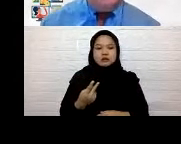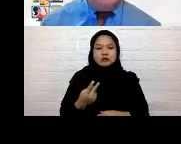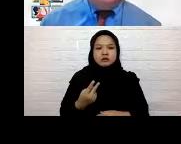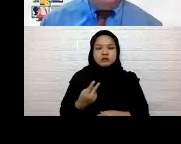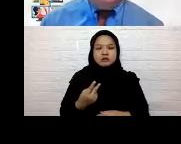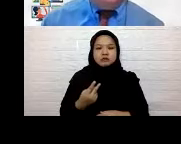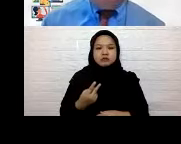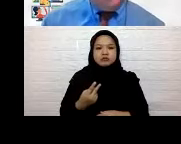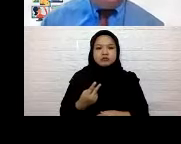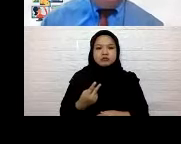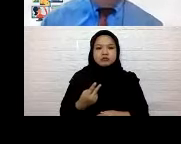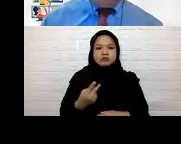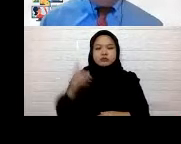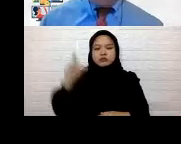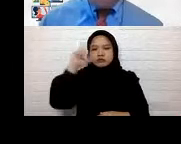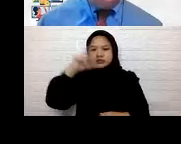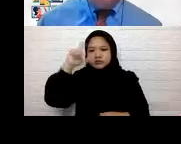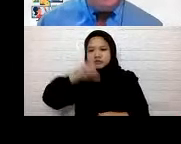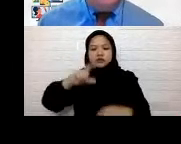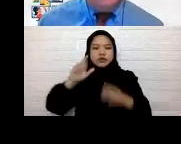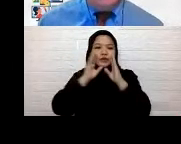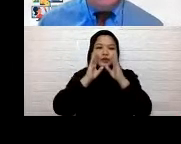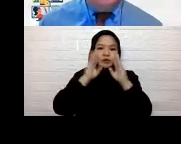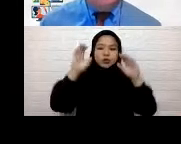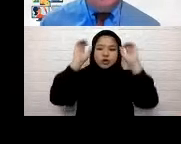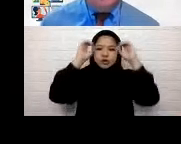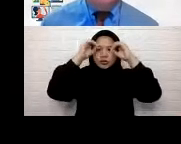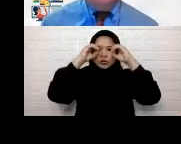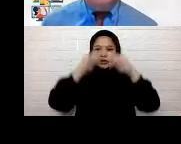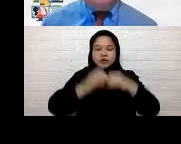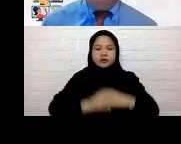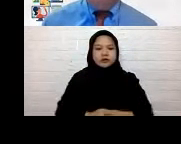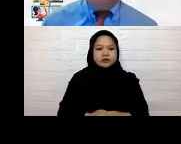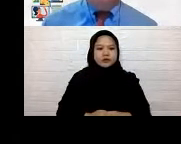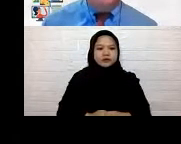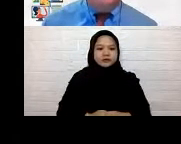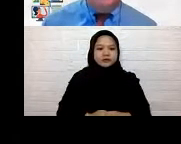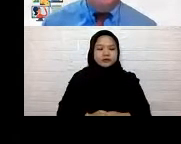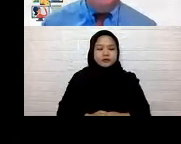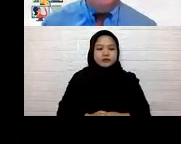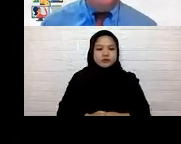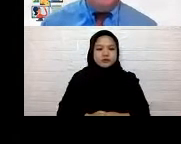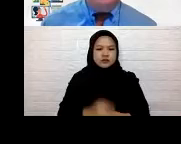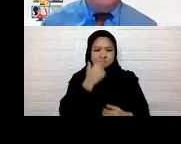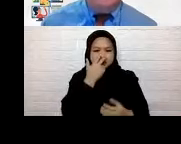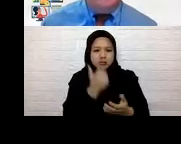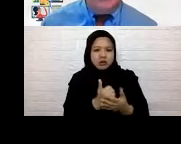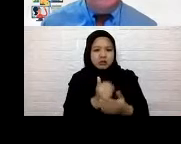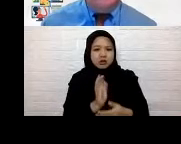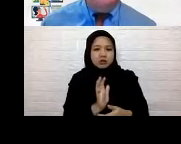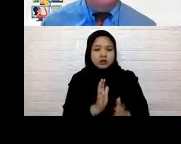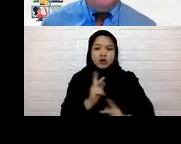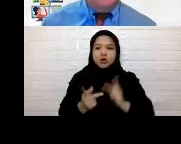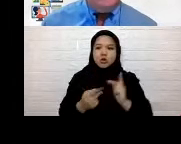about ethics. Is it appropriate to search for information about clients without their knowledge, without their